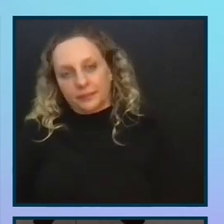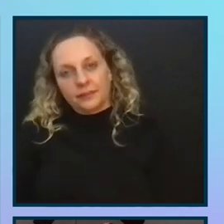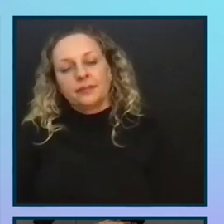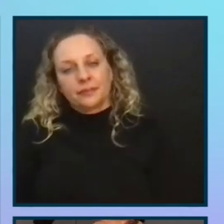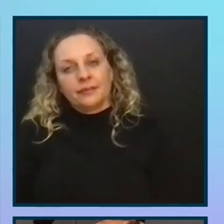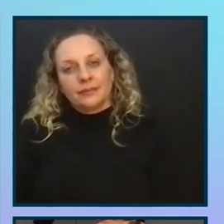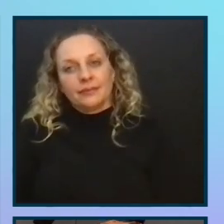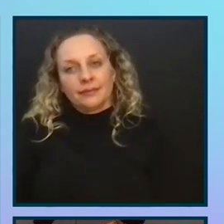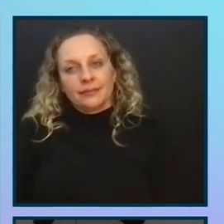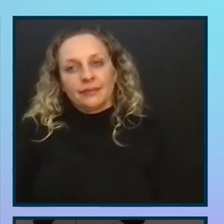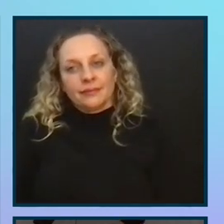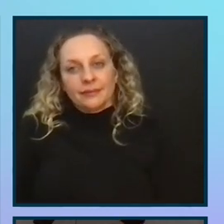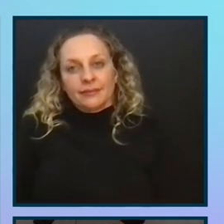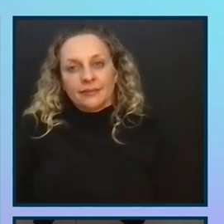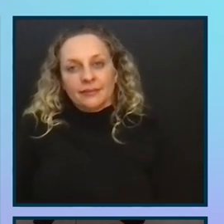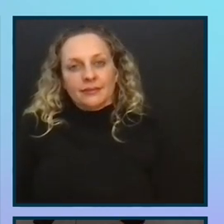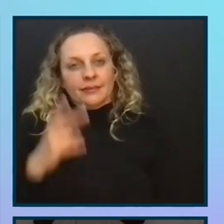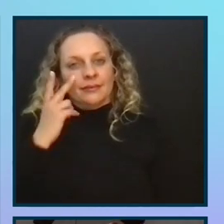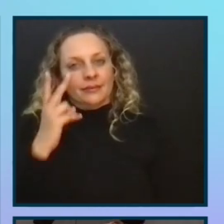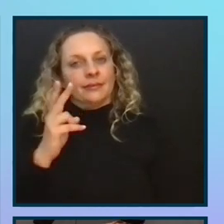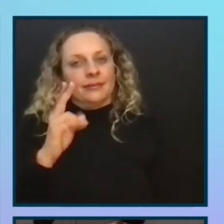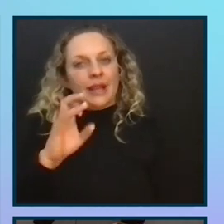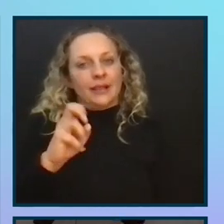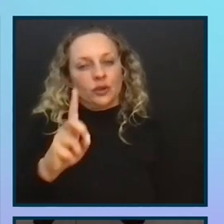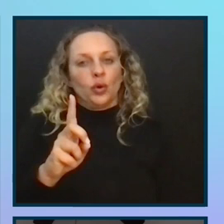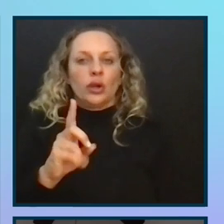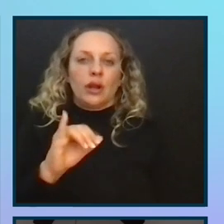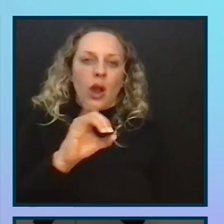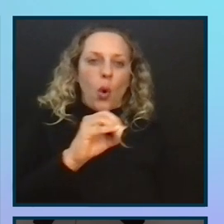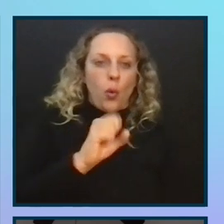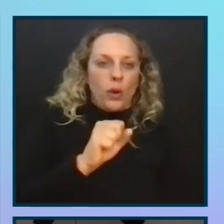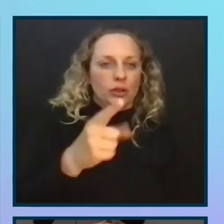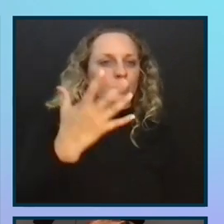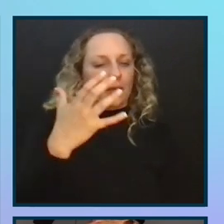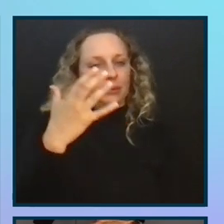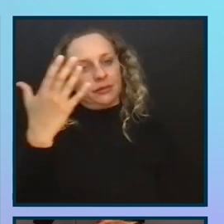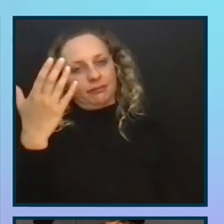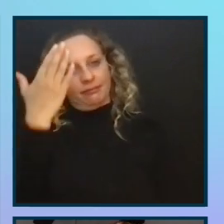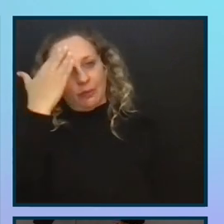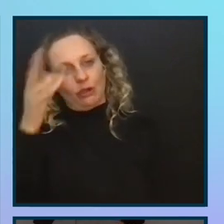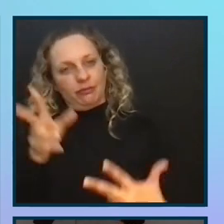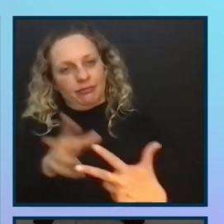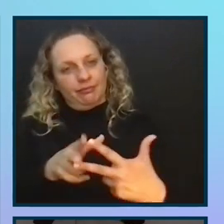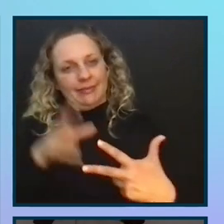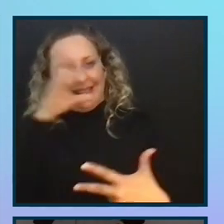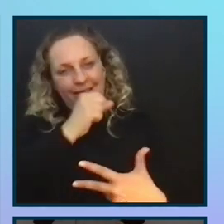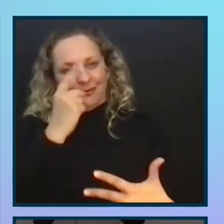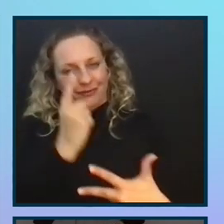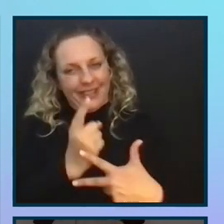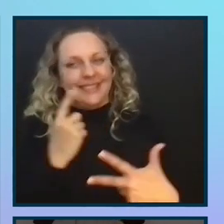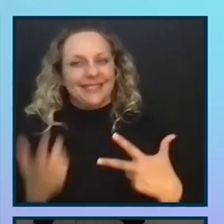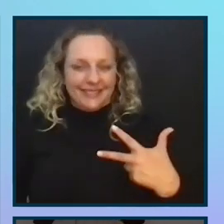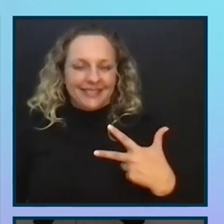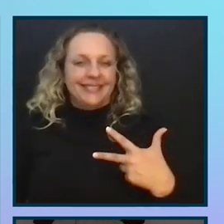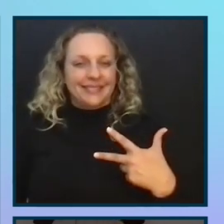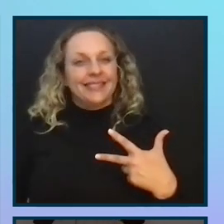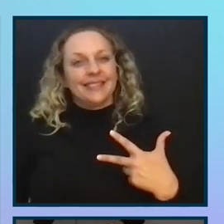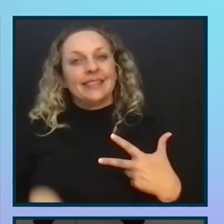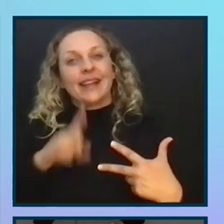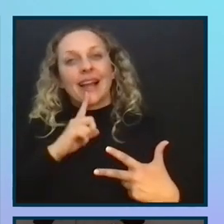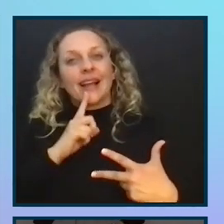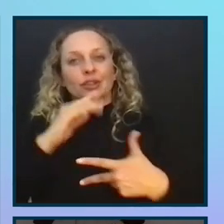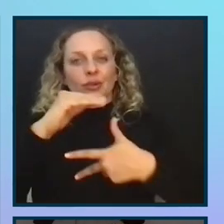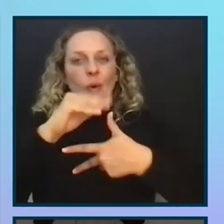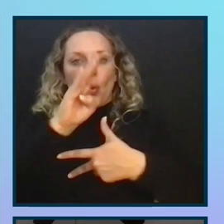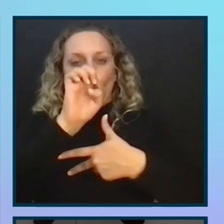And for those who know what Android and iOS's typefaces look like, you probably have the best chance of getting this right. The answers from top to